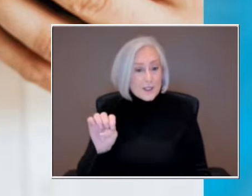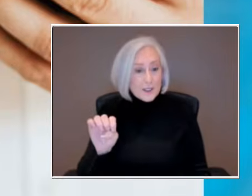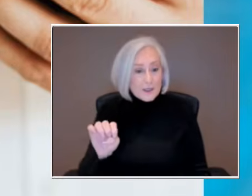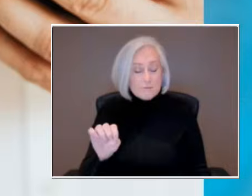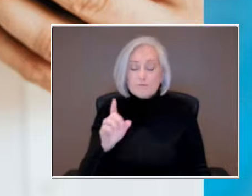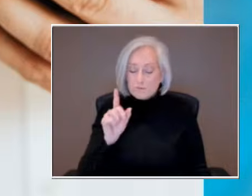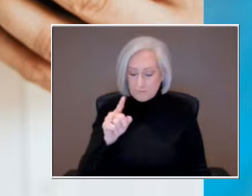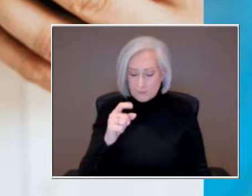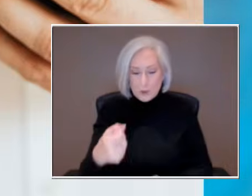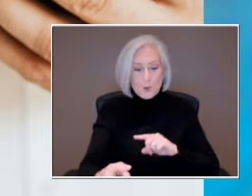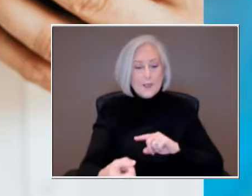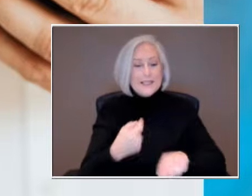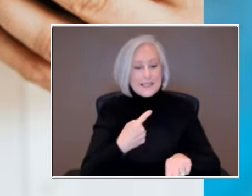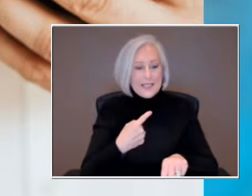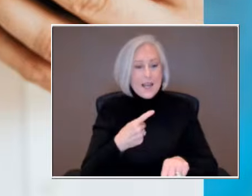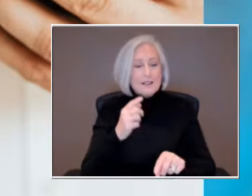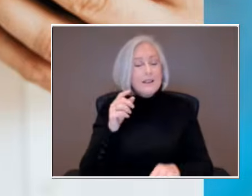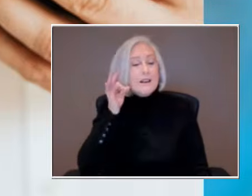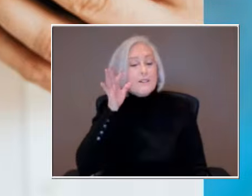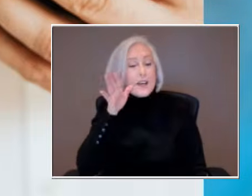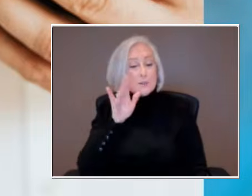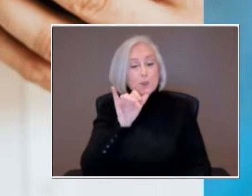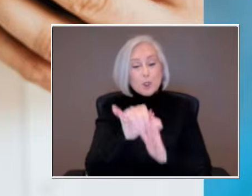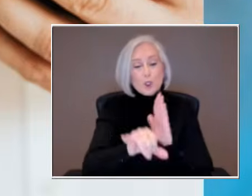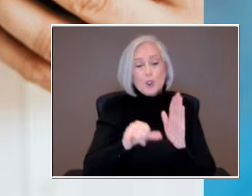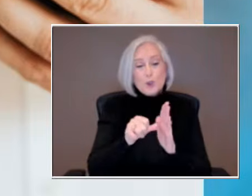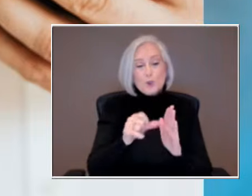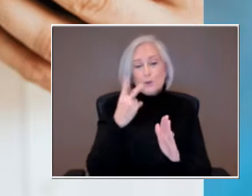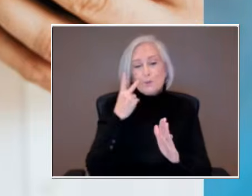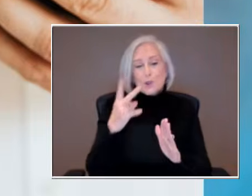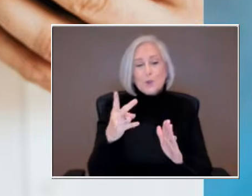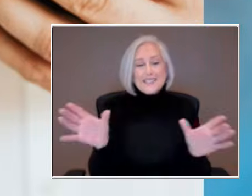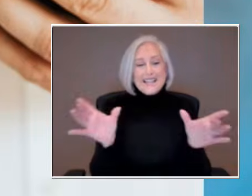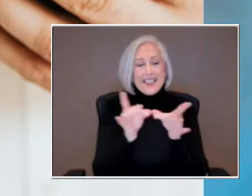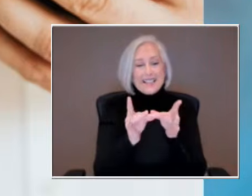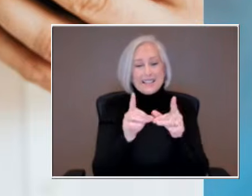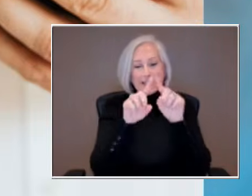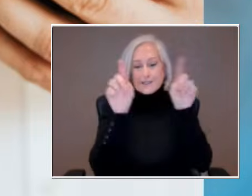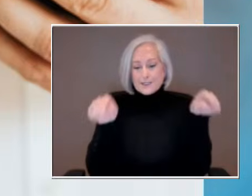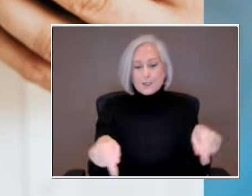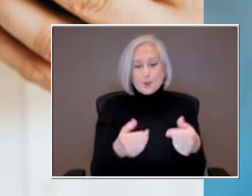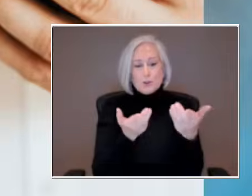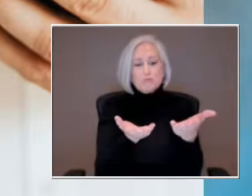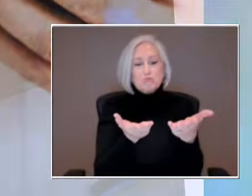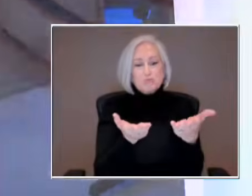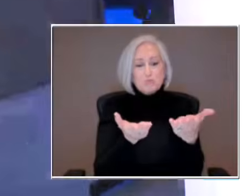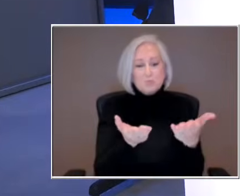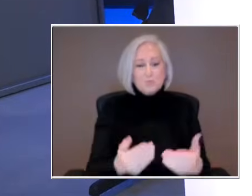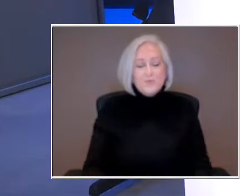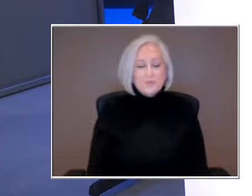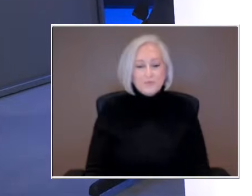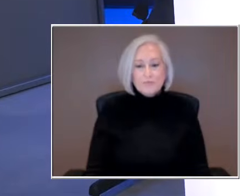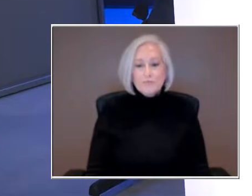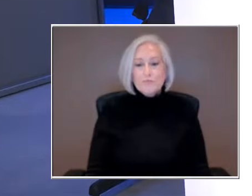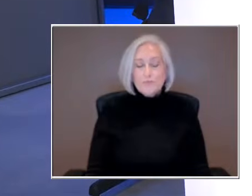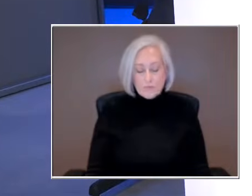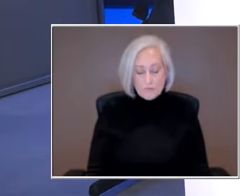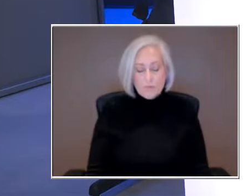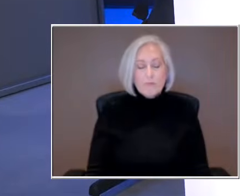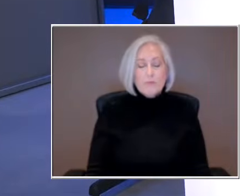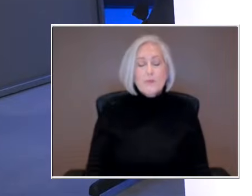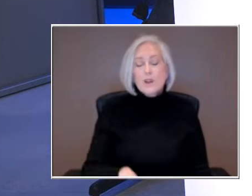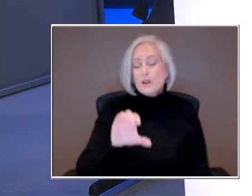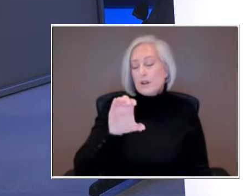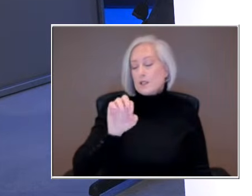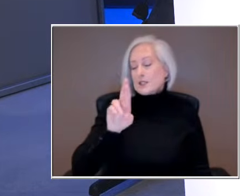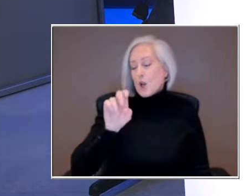us on YouTube or Facebook. The links are right there on your screen. Dr. Doolittle, the cerebellum controls balance and